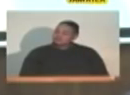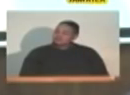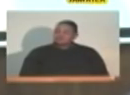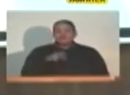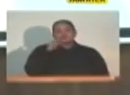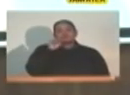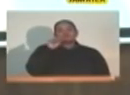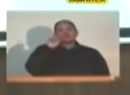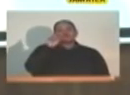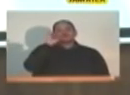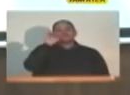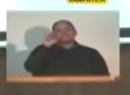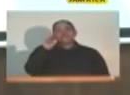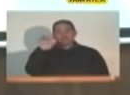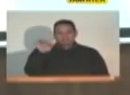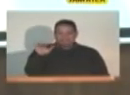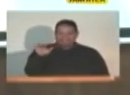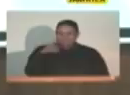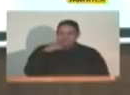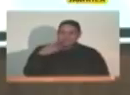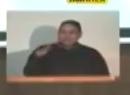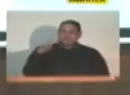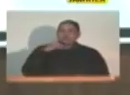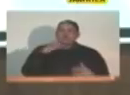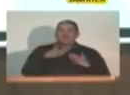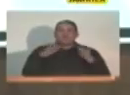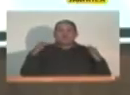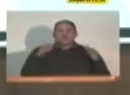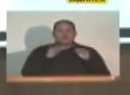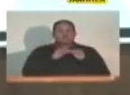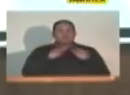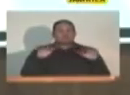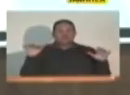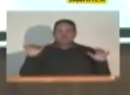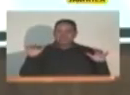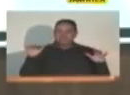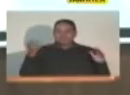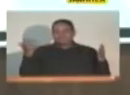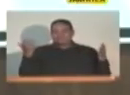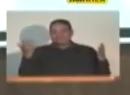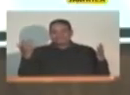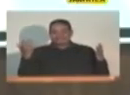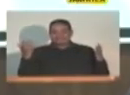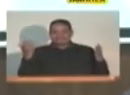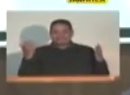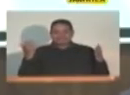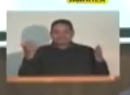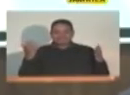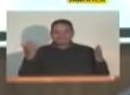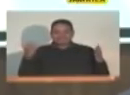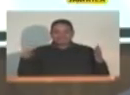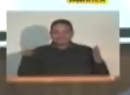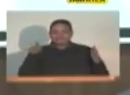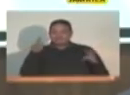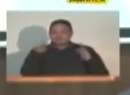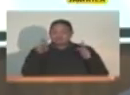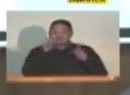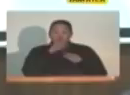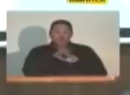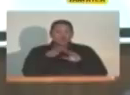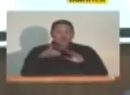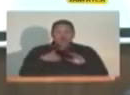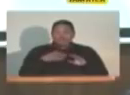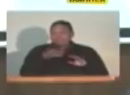Mr. Speaker, there is widespread nepotism where persons who lack the appropriate experience